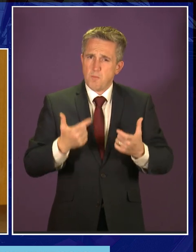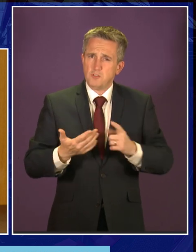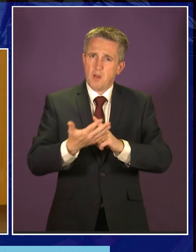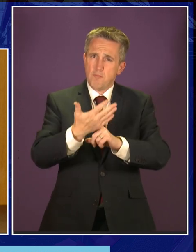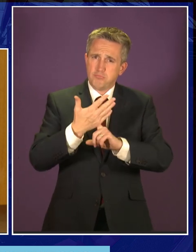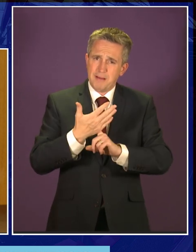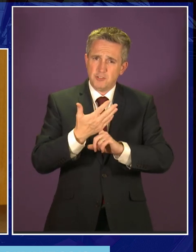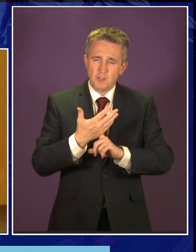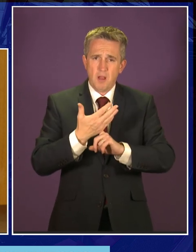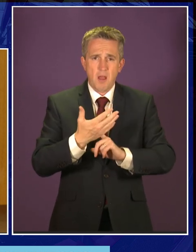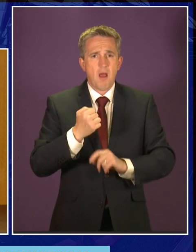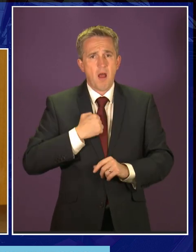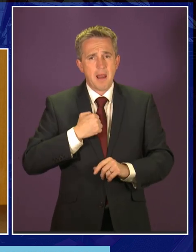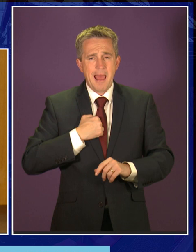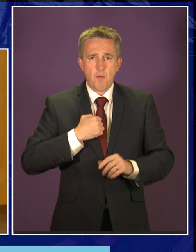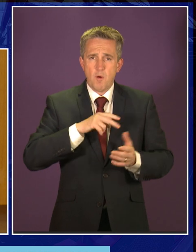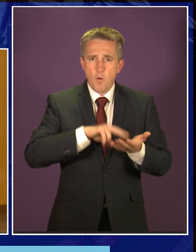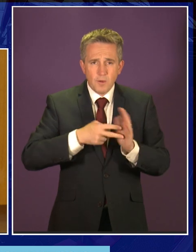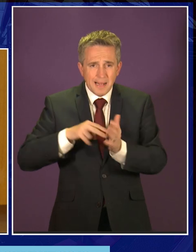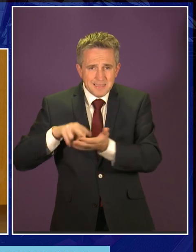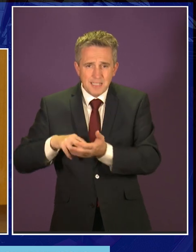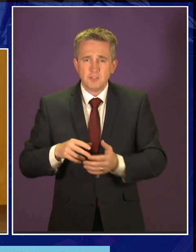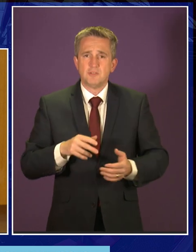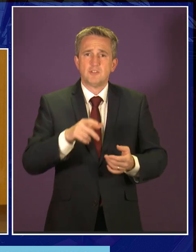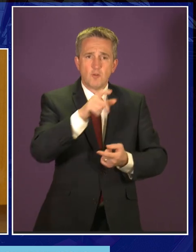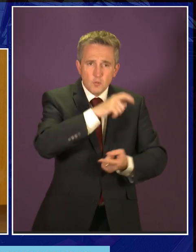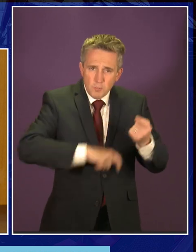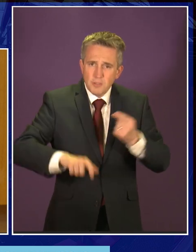on our individual agency, on community,